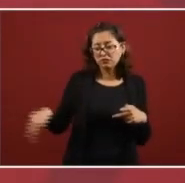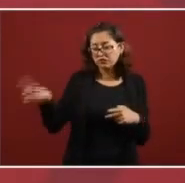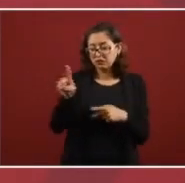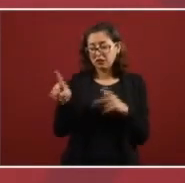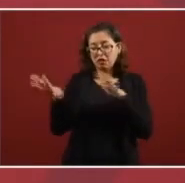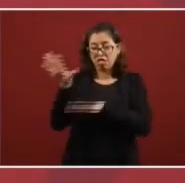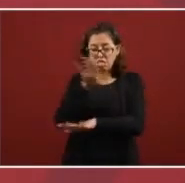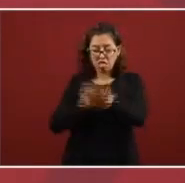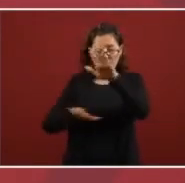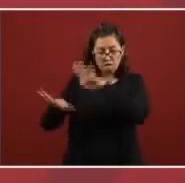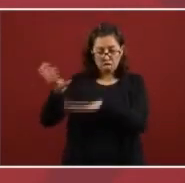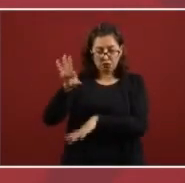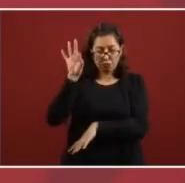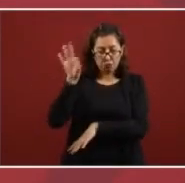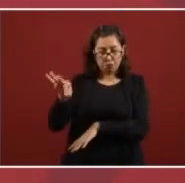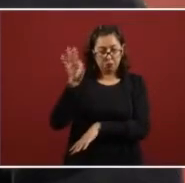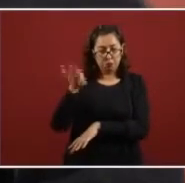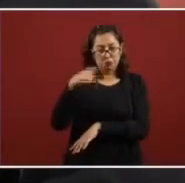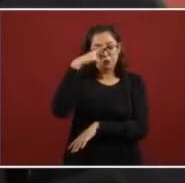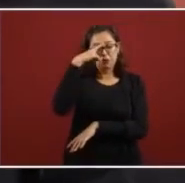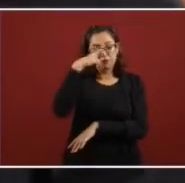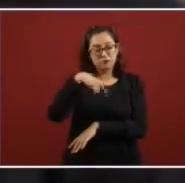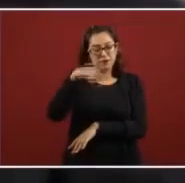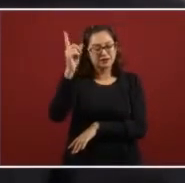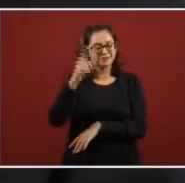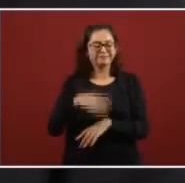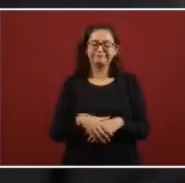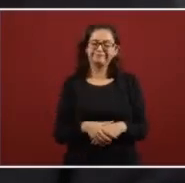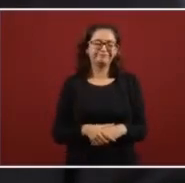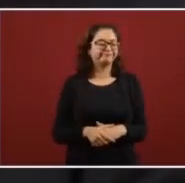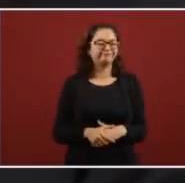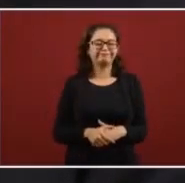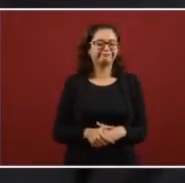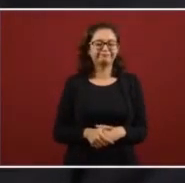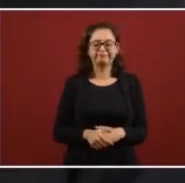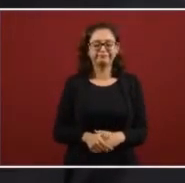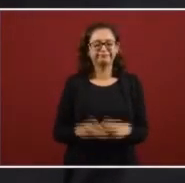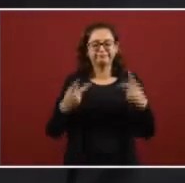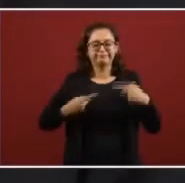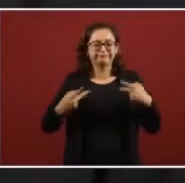is susceptible to manipulation. The people